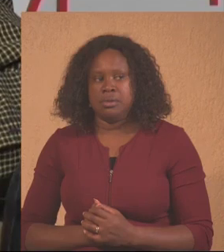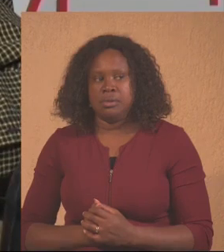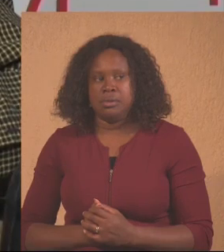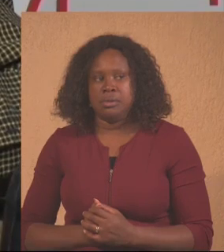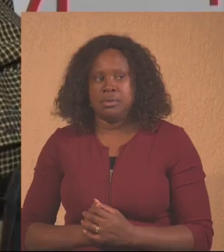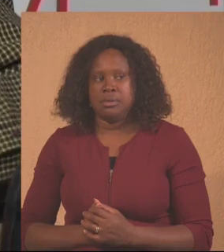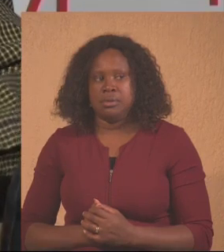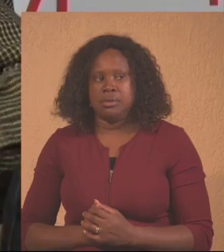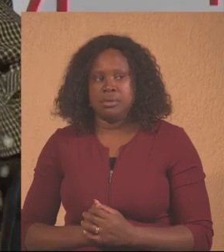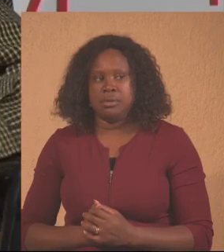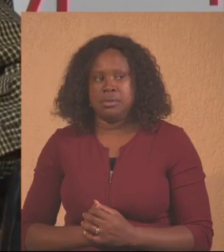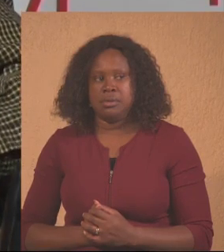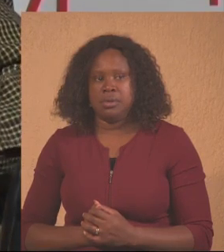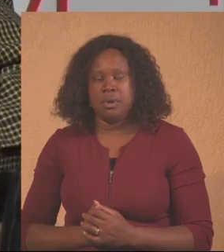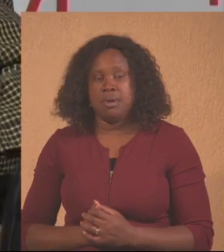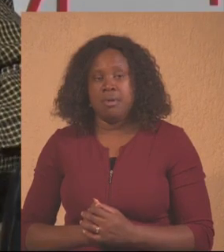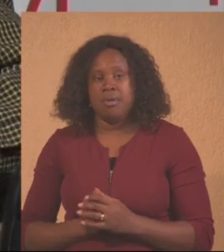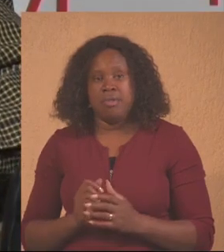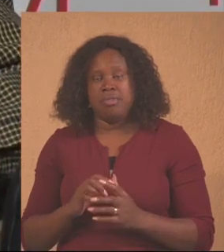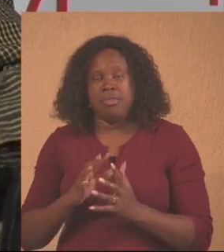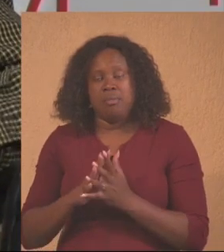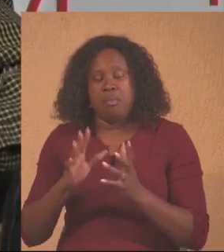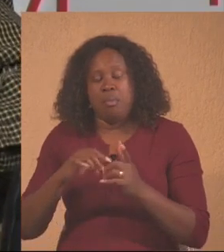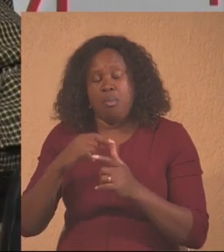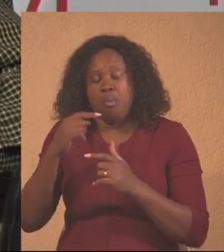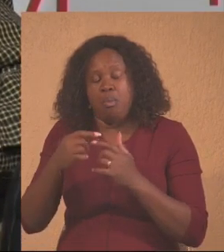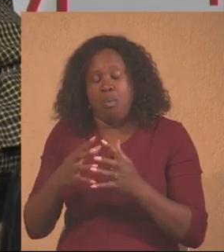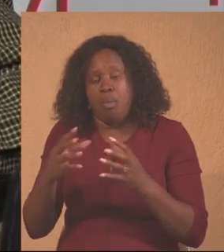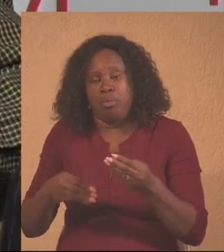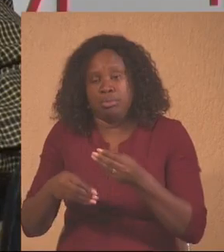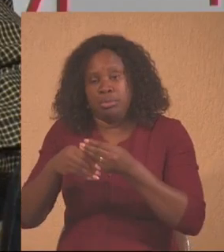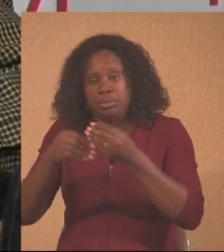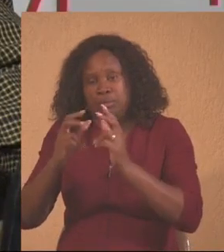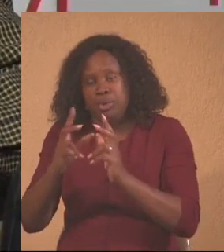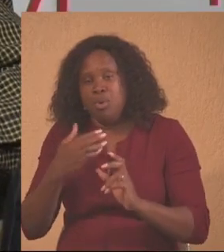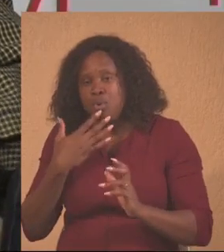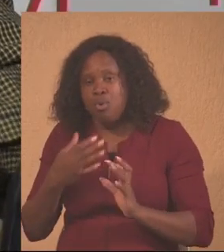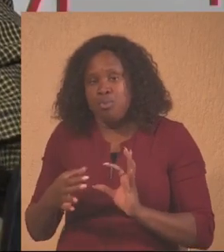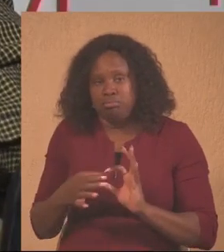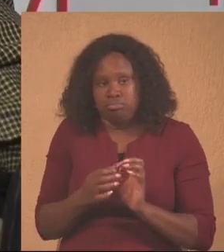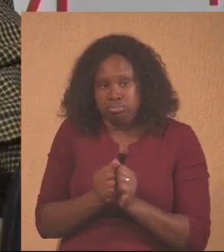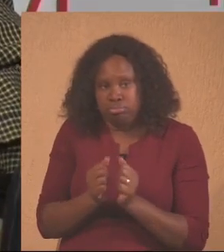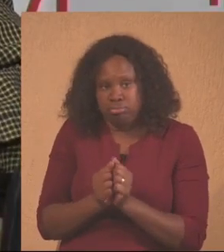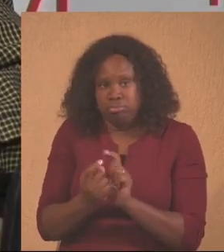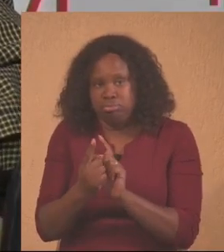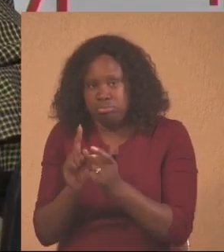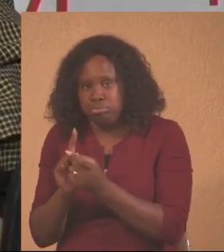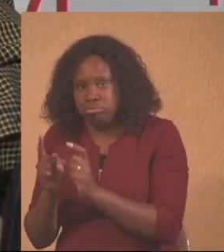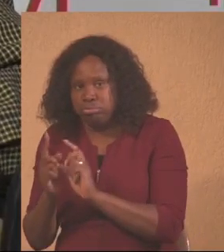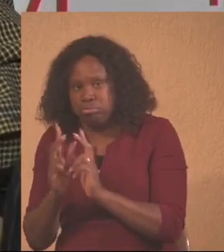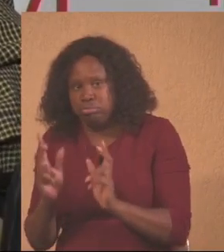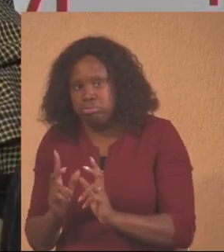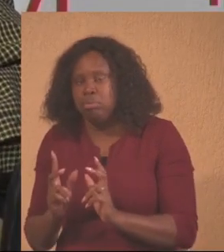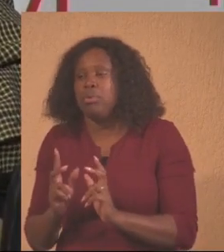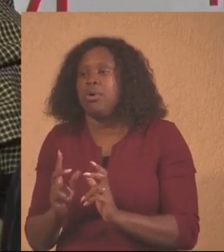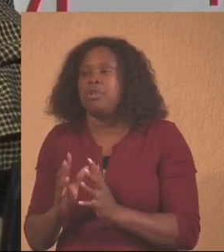more you widen your area of contact tracing, that is, the more you will have the probability